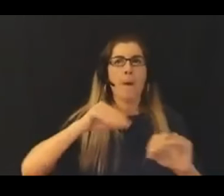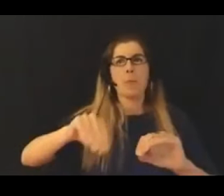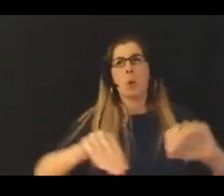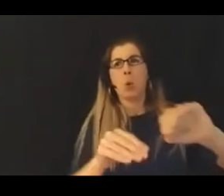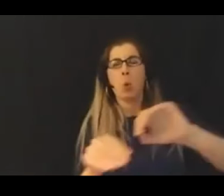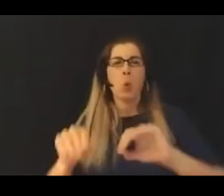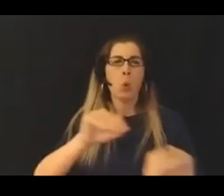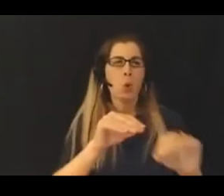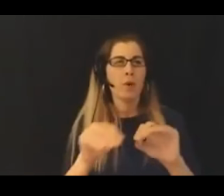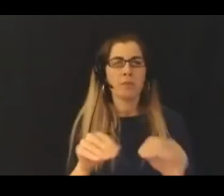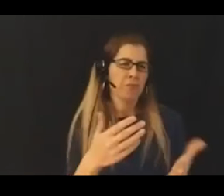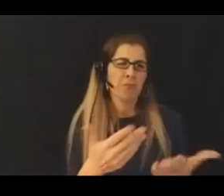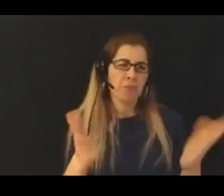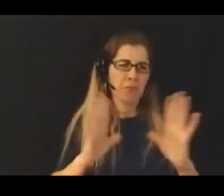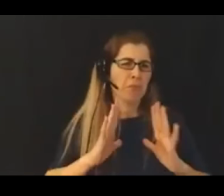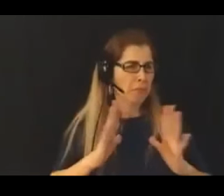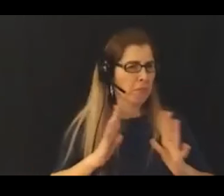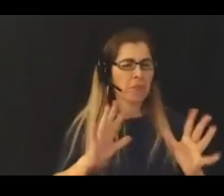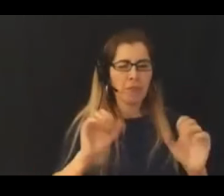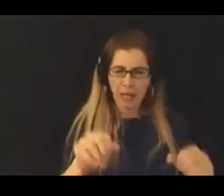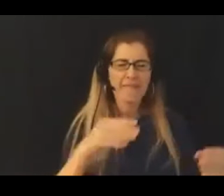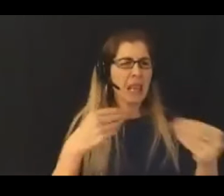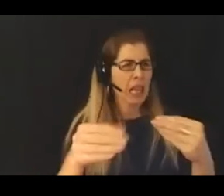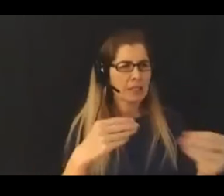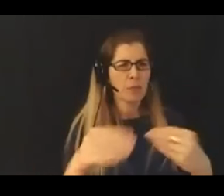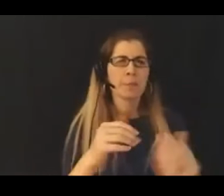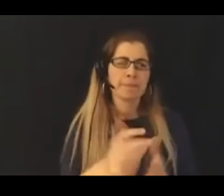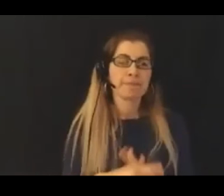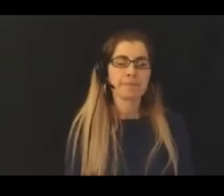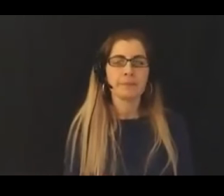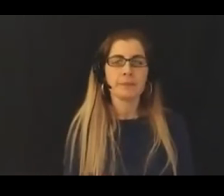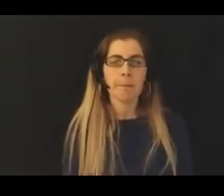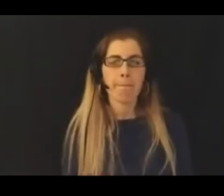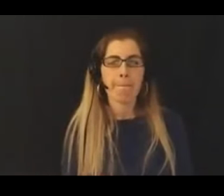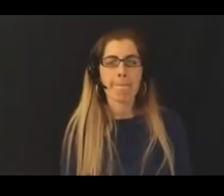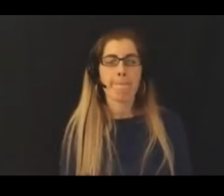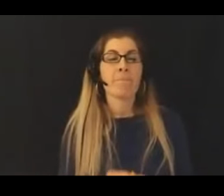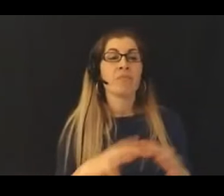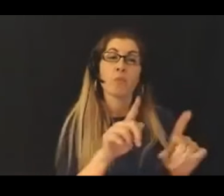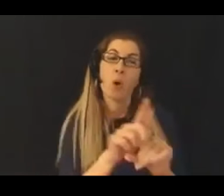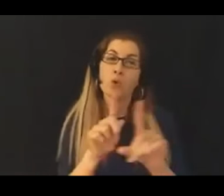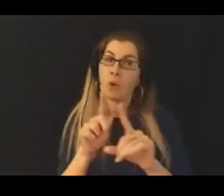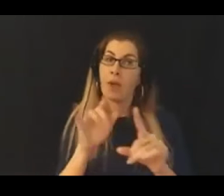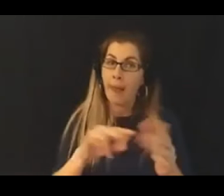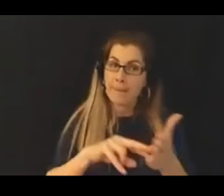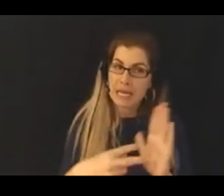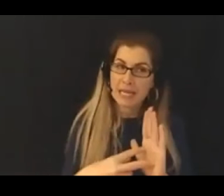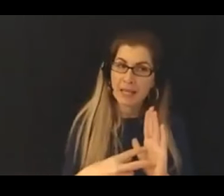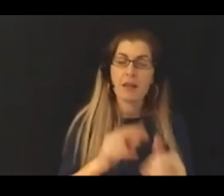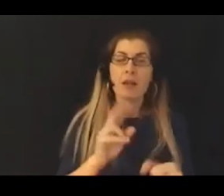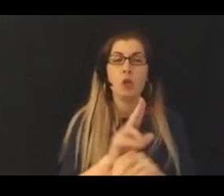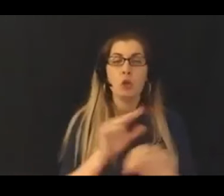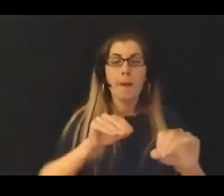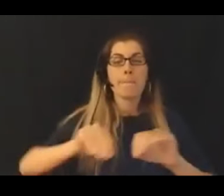and meeting them where they are with the space that they have is helpful. That also means using movements that